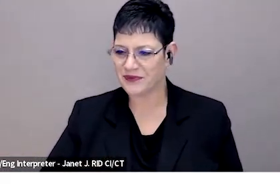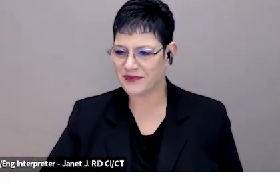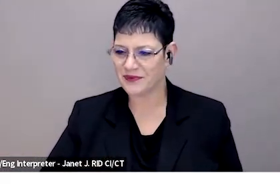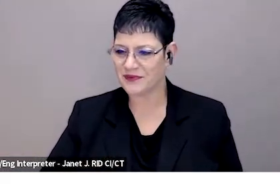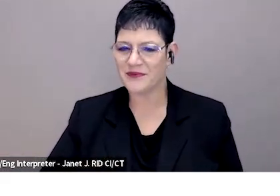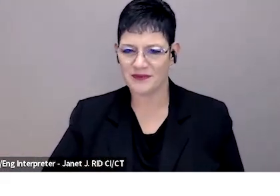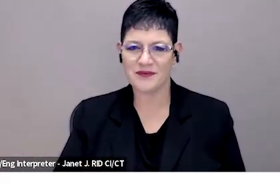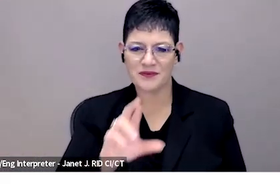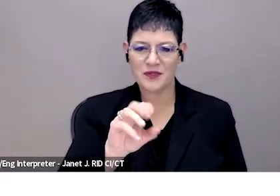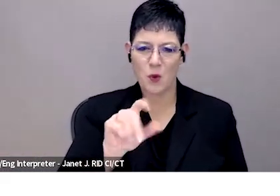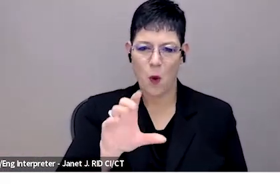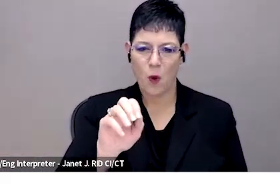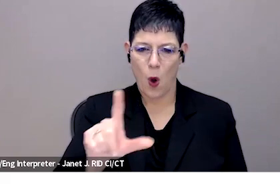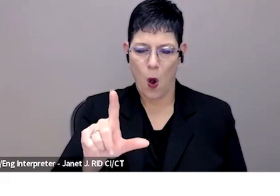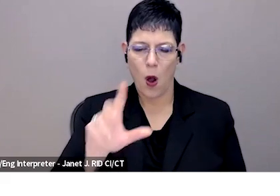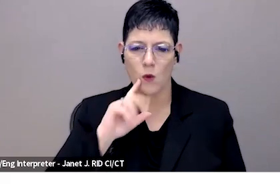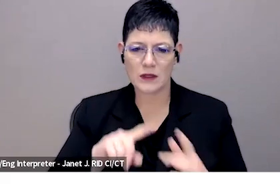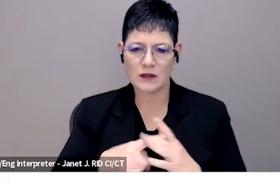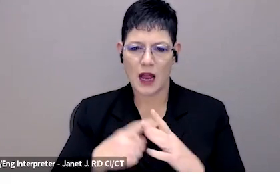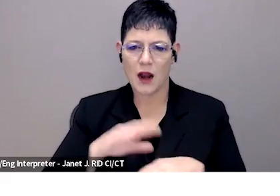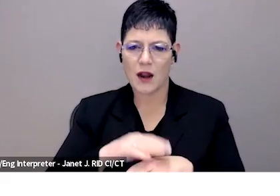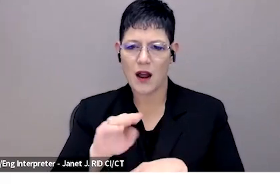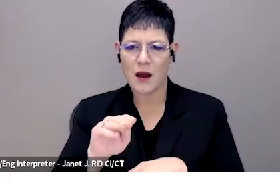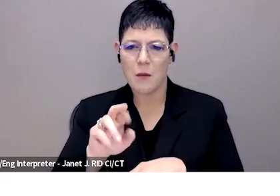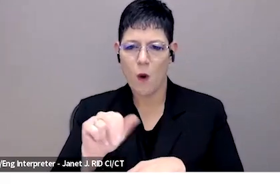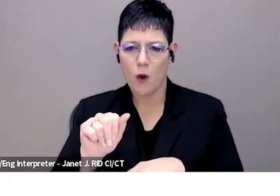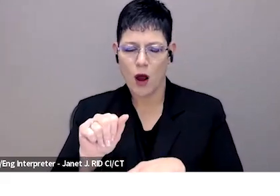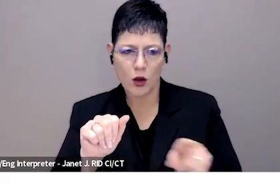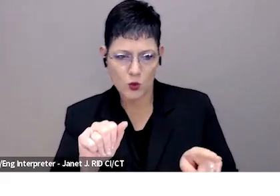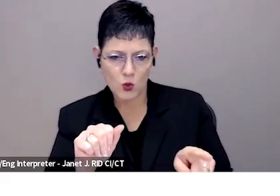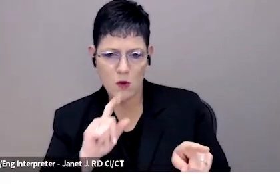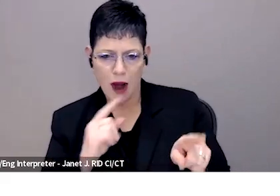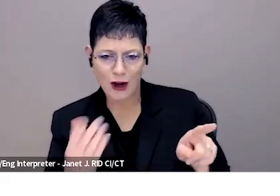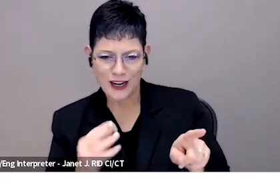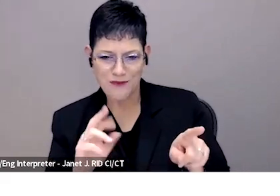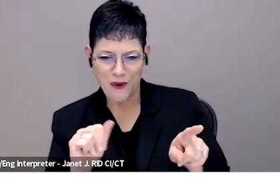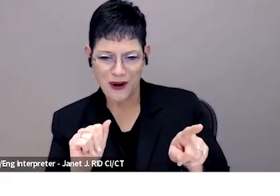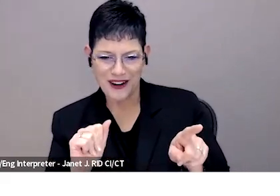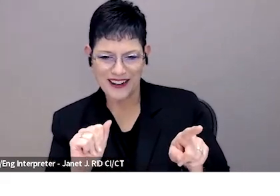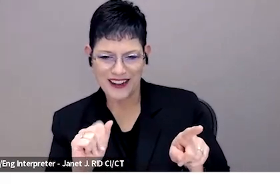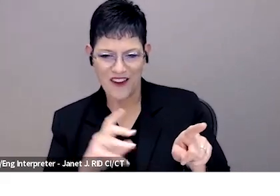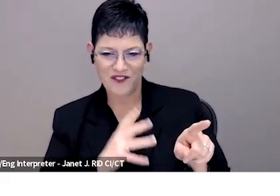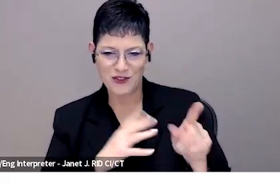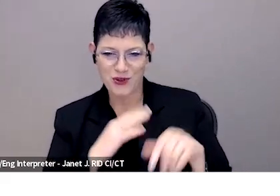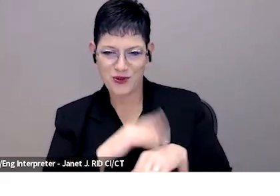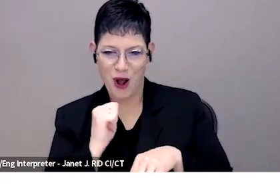roll call, we will first call on you, Maura Carlson, to make sure that you are on for official roll